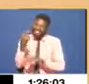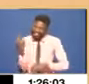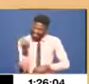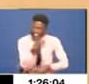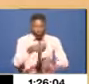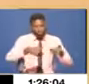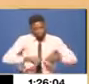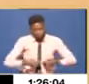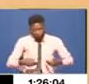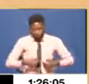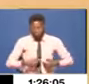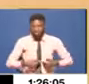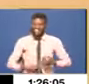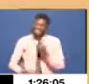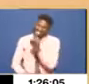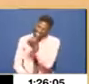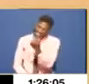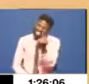mtu atuuzie